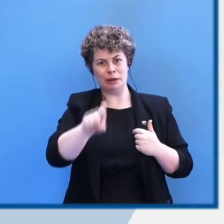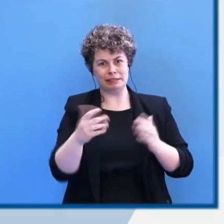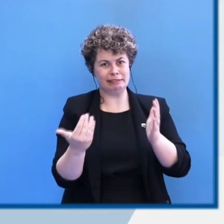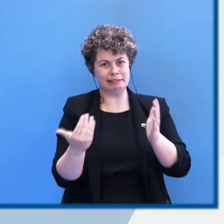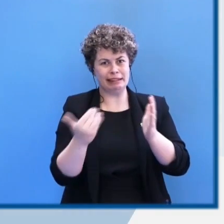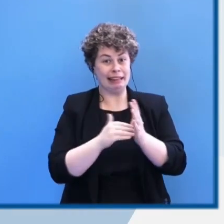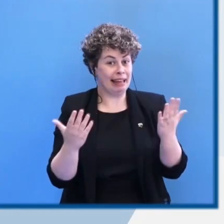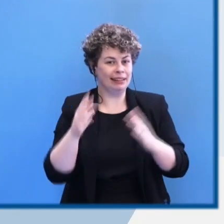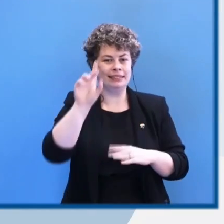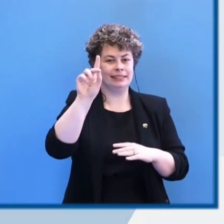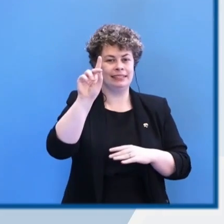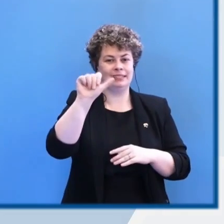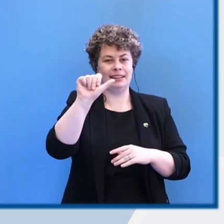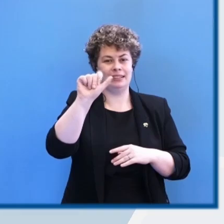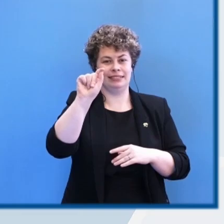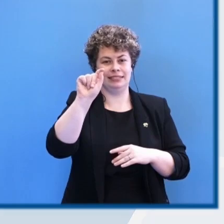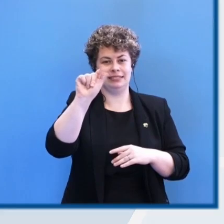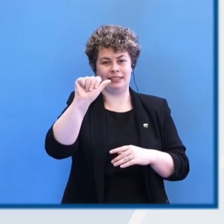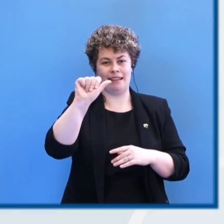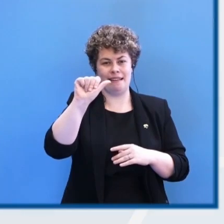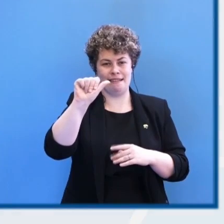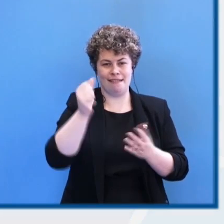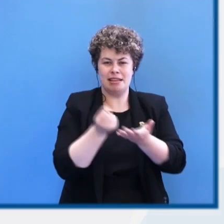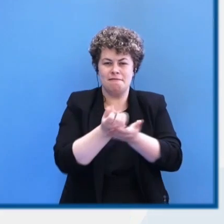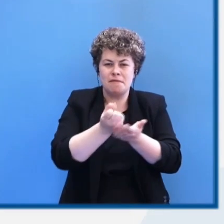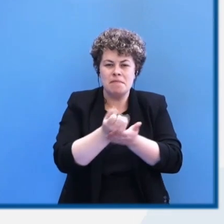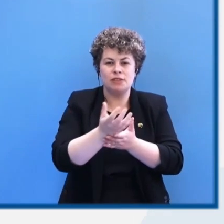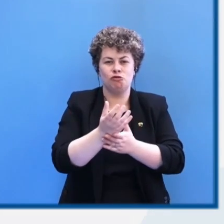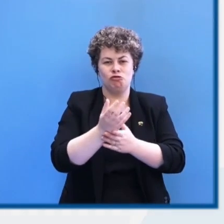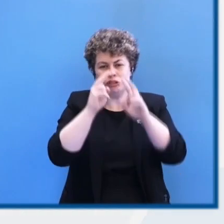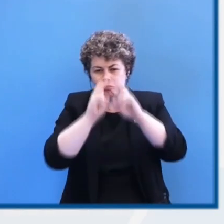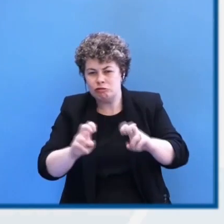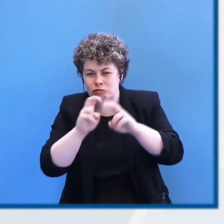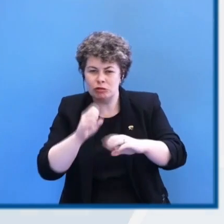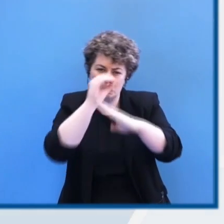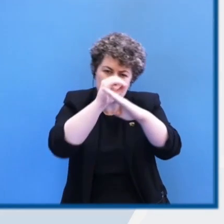you can't assess systemic risk without good data.